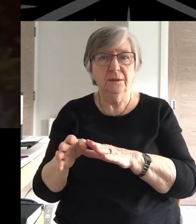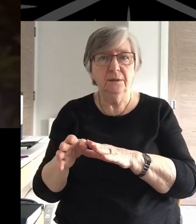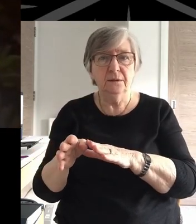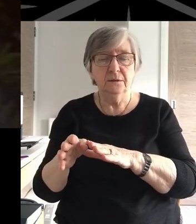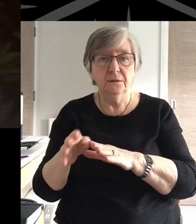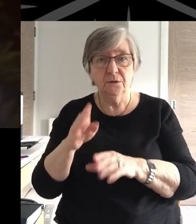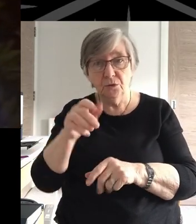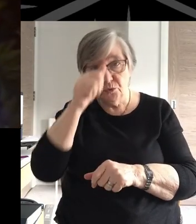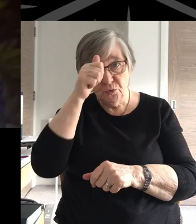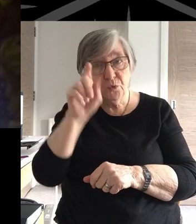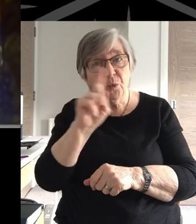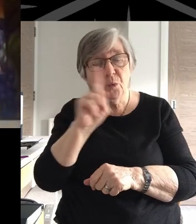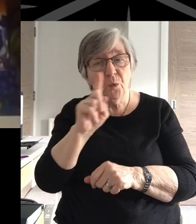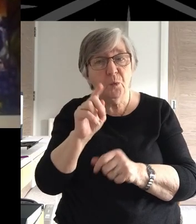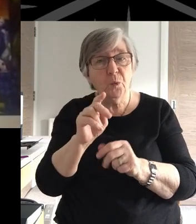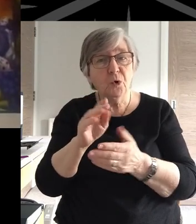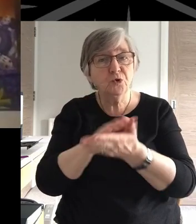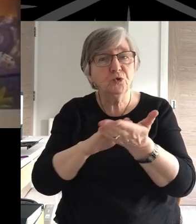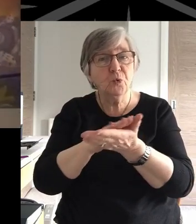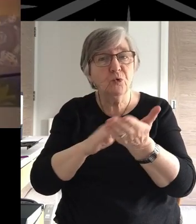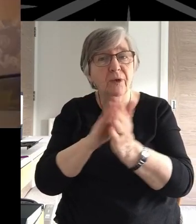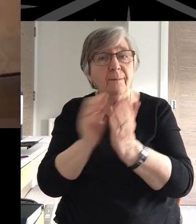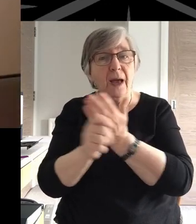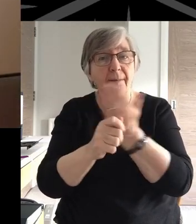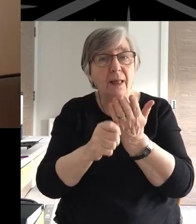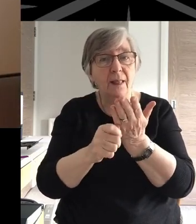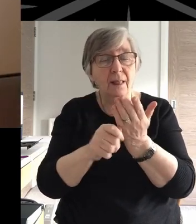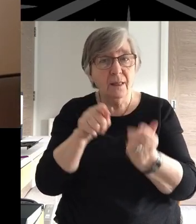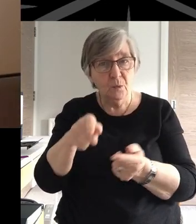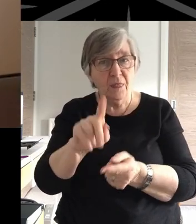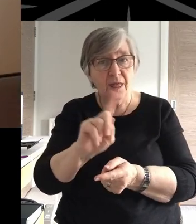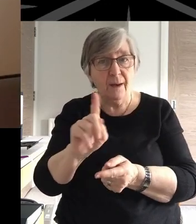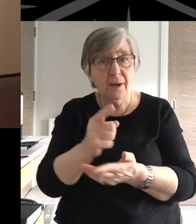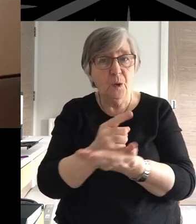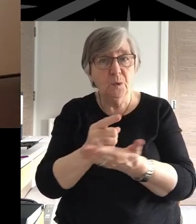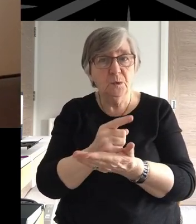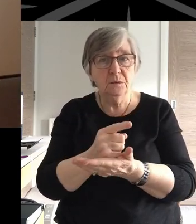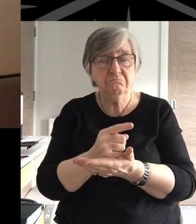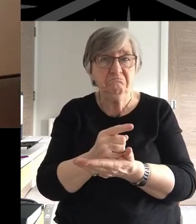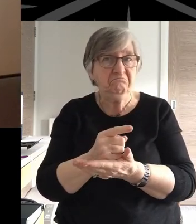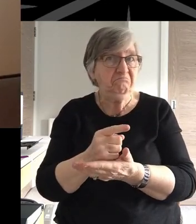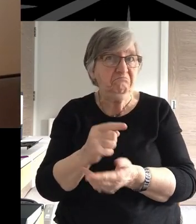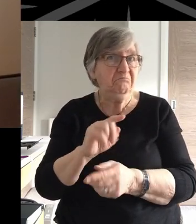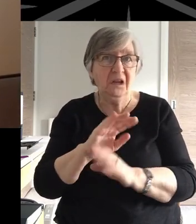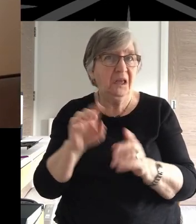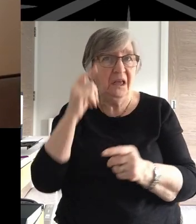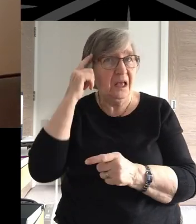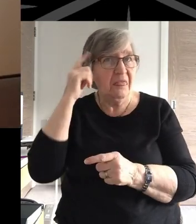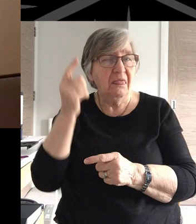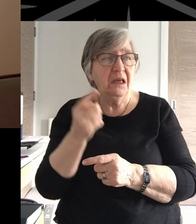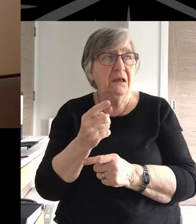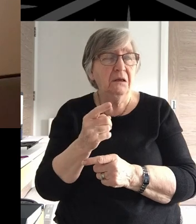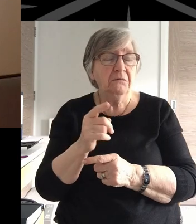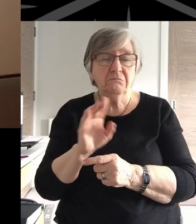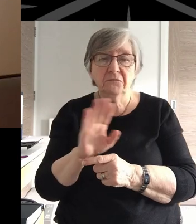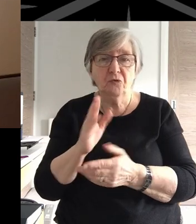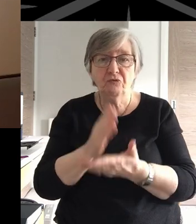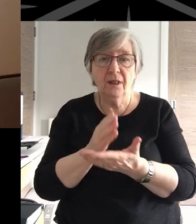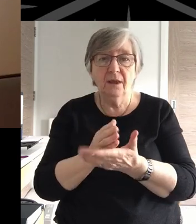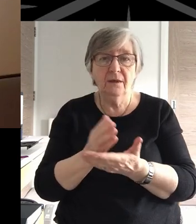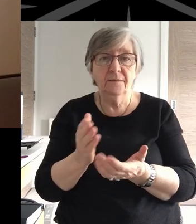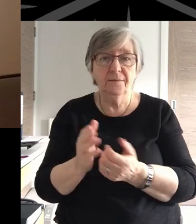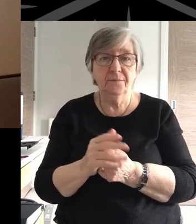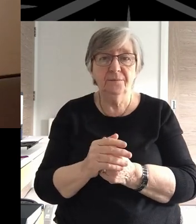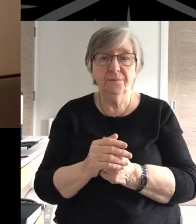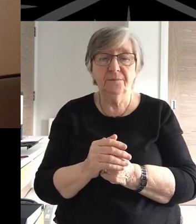Do you know what Bible, a story that is about? No, can't really think. None of them come to mind.